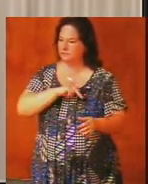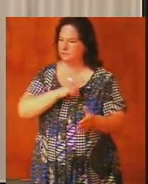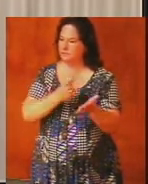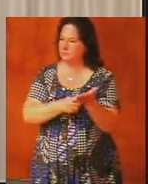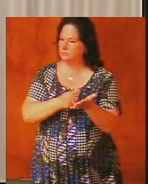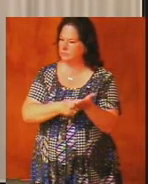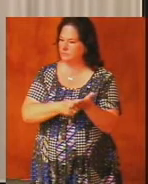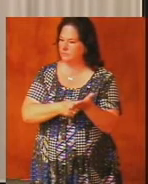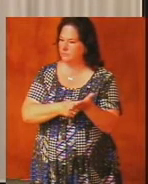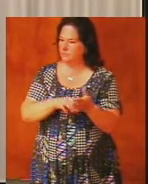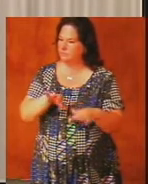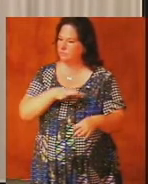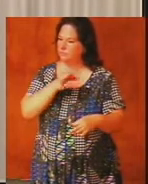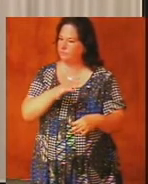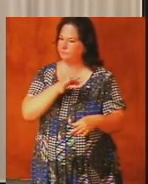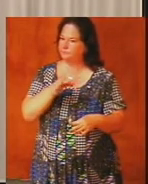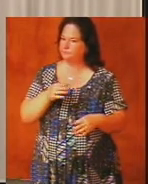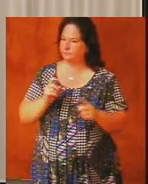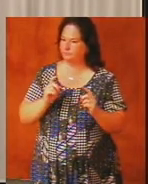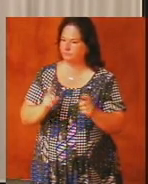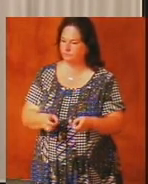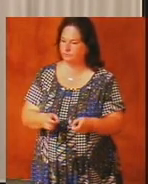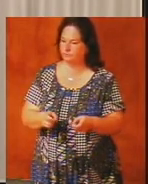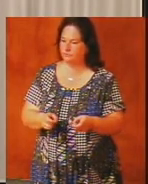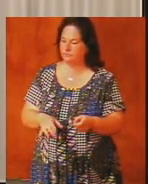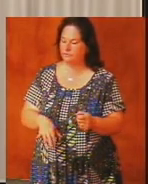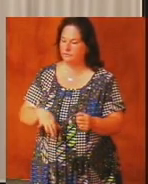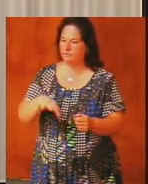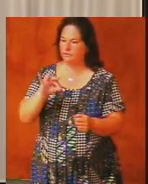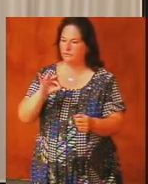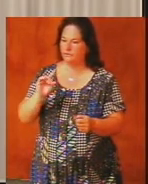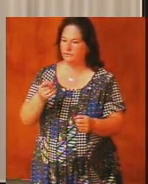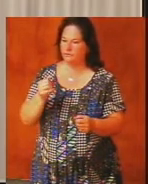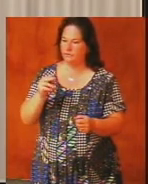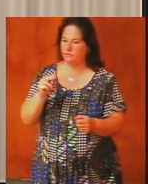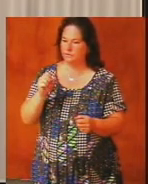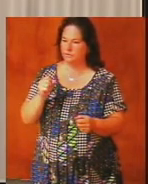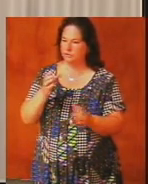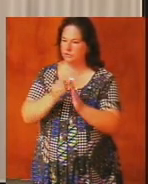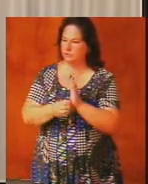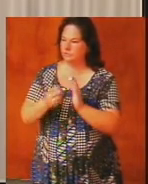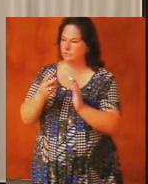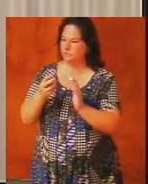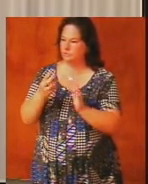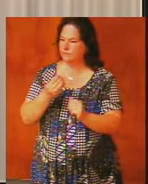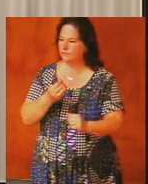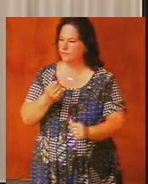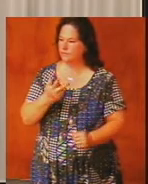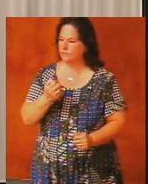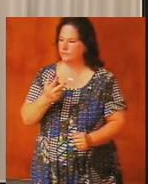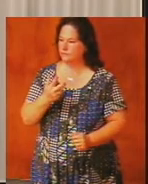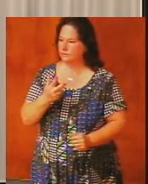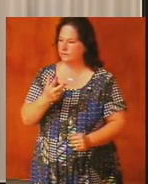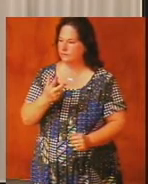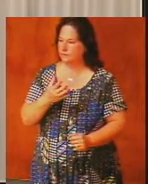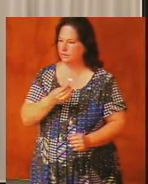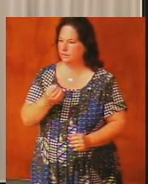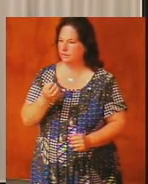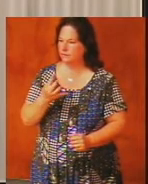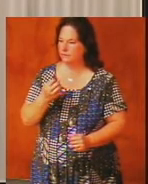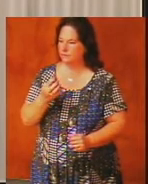spiritual gifts is found in 1 Corinthians 12, 13,